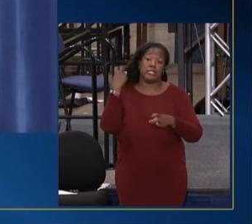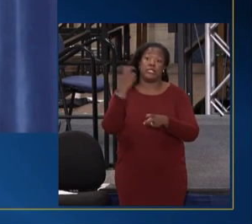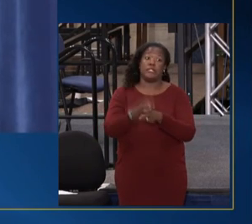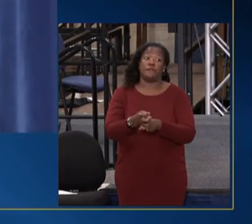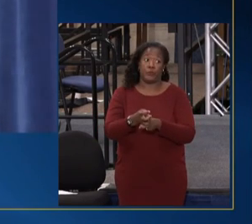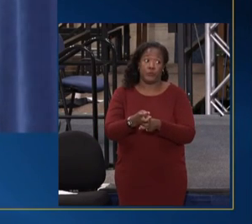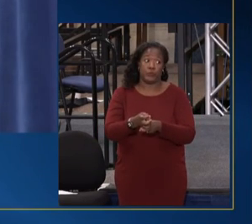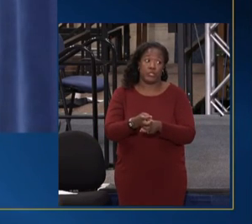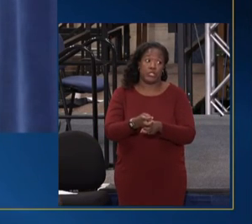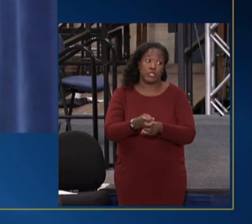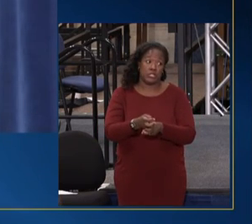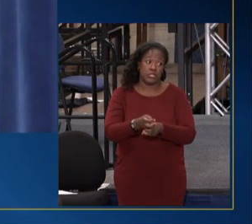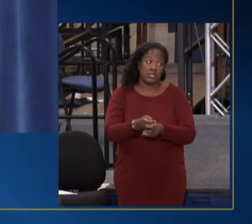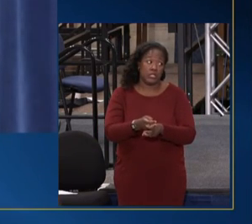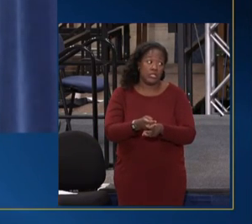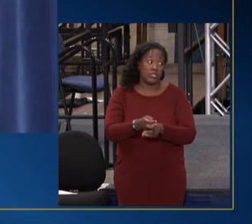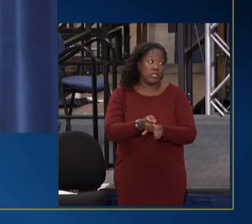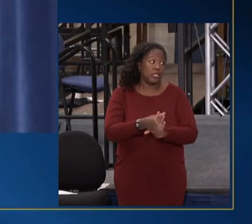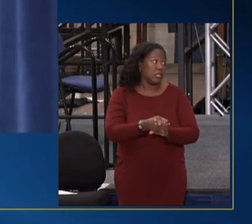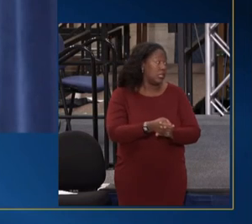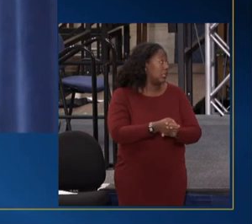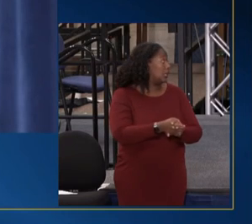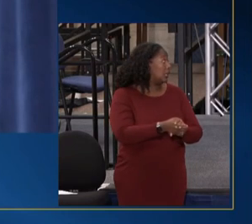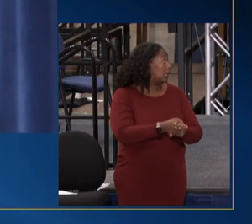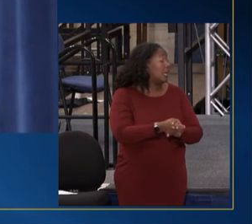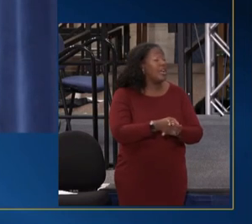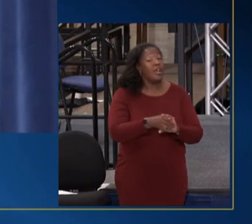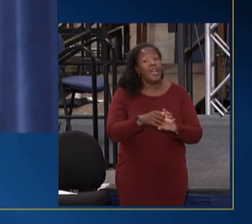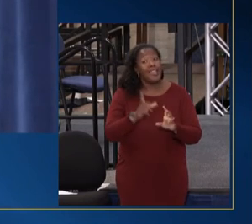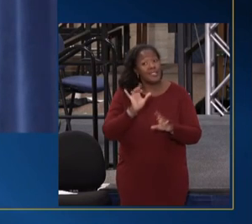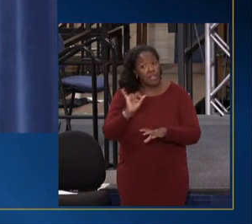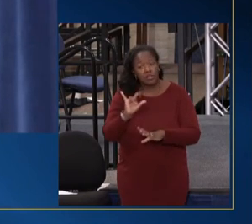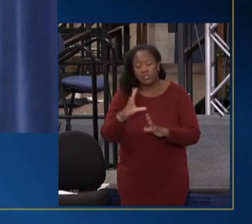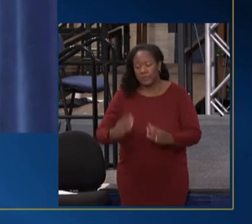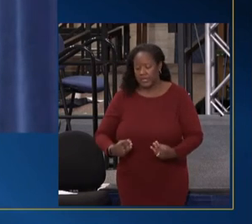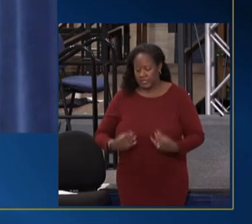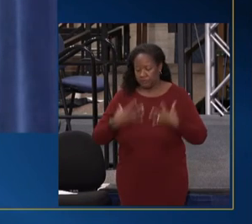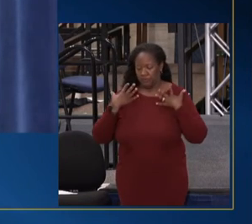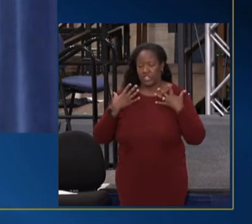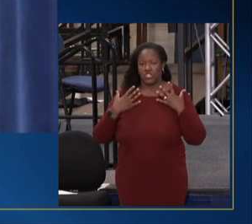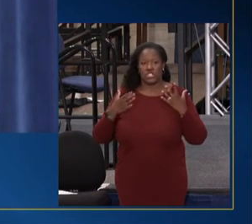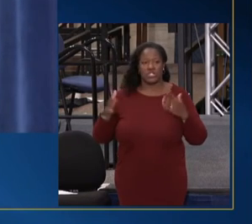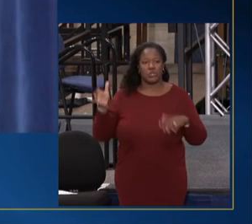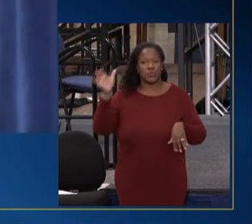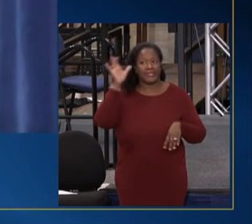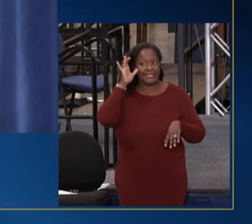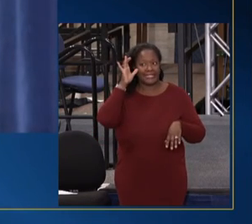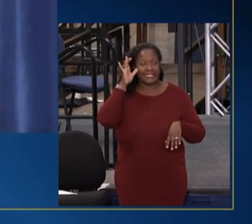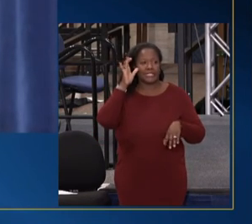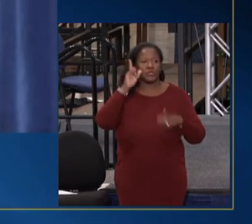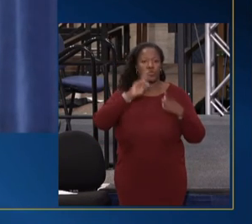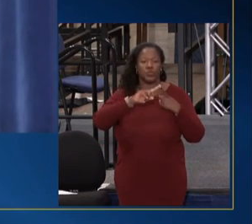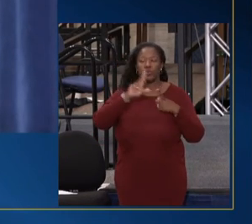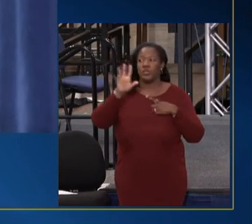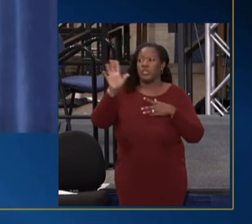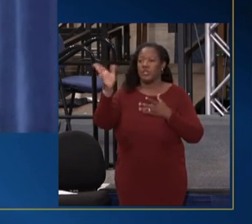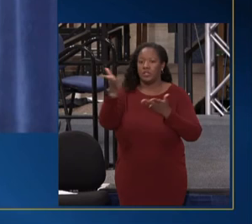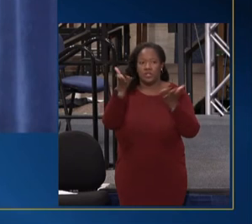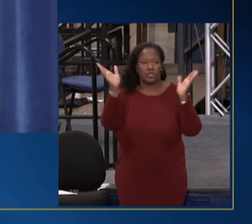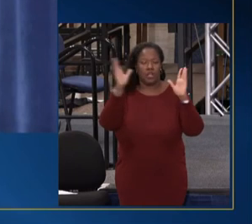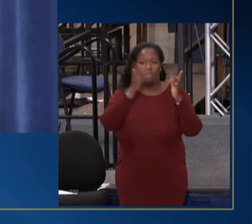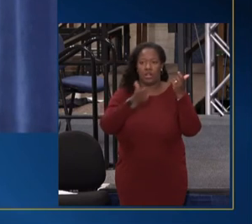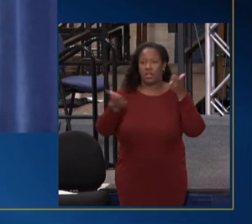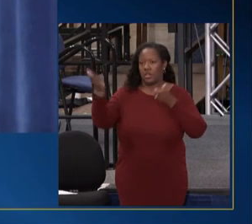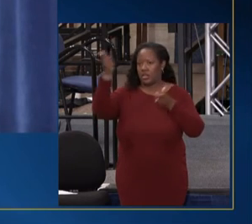and it's been actually a source of inspiration listening to all of our national